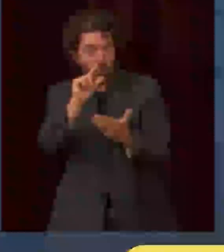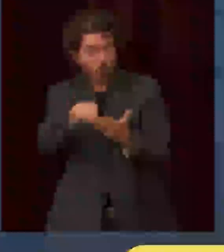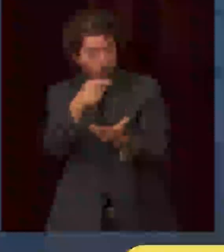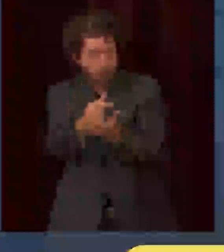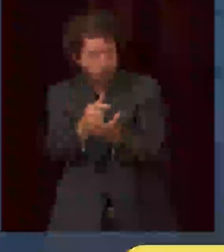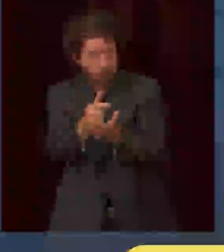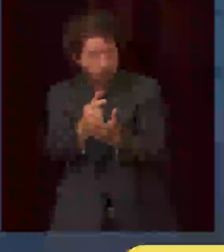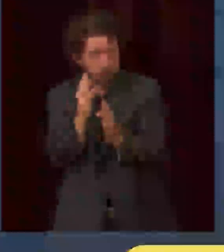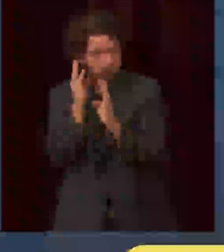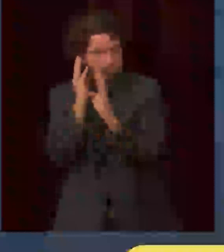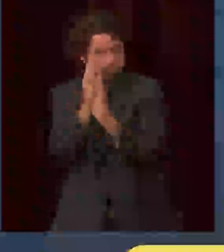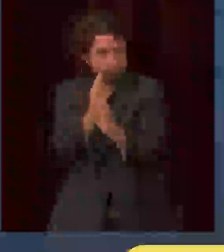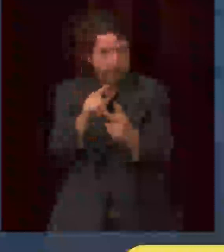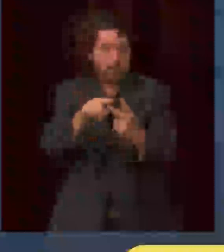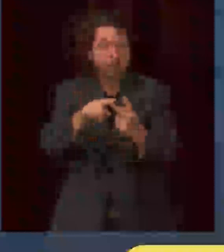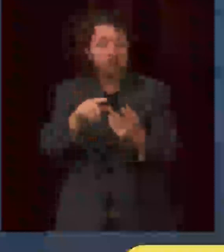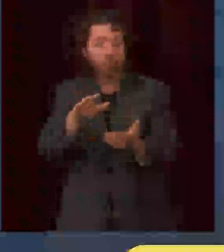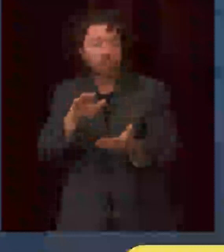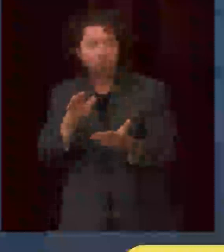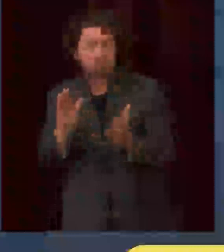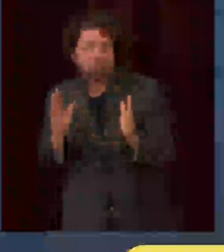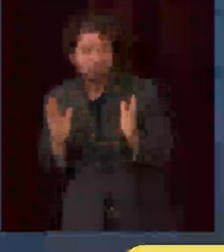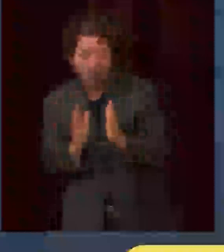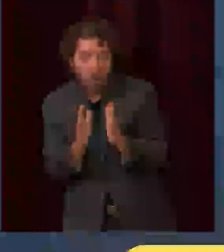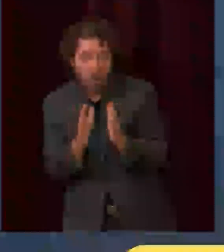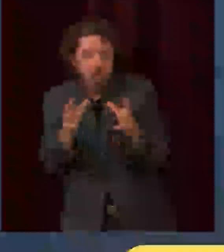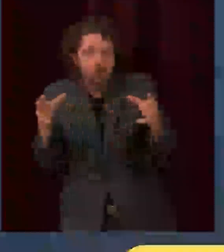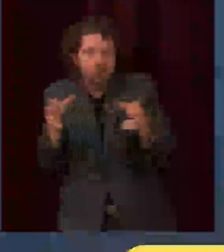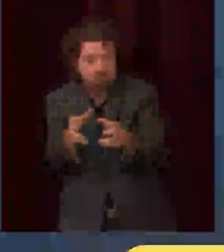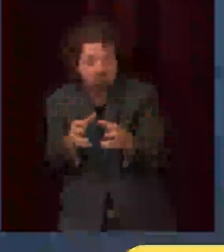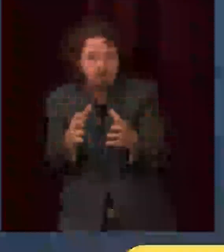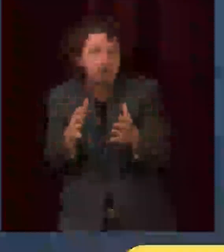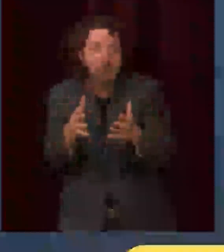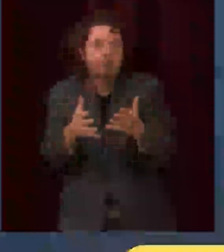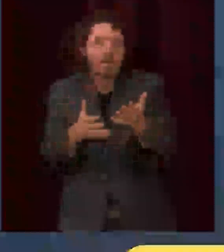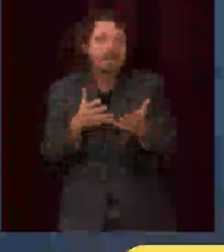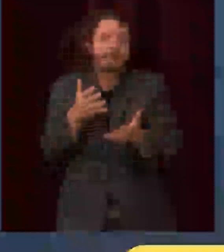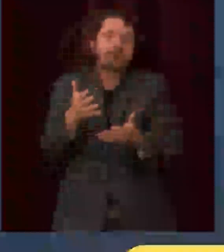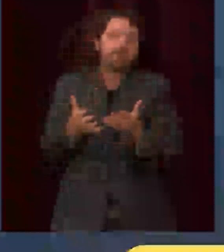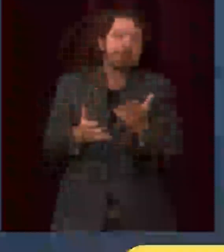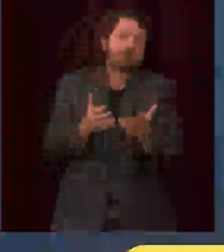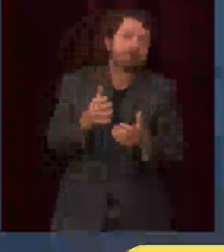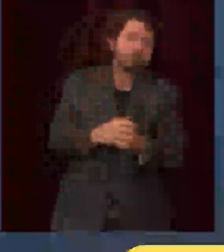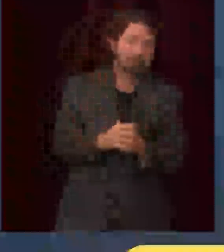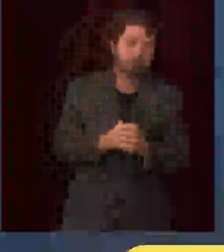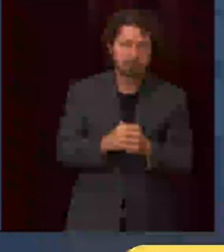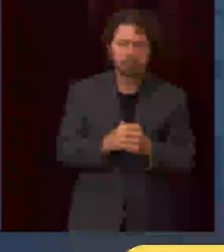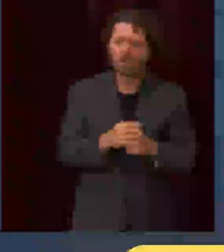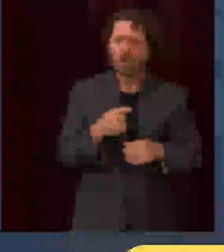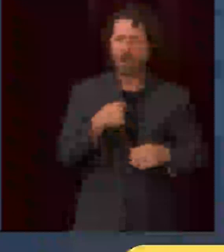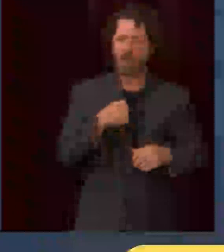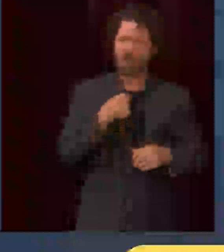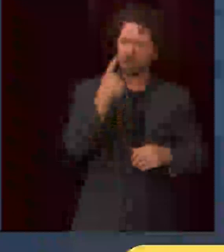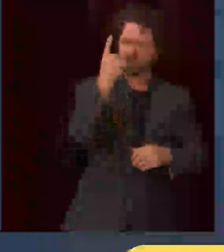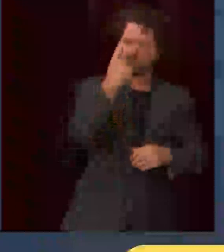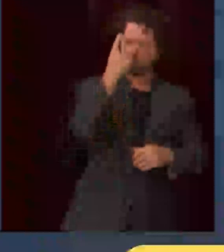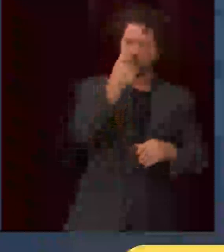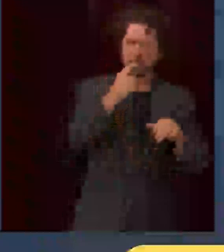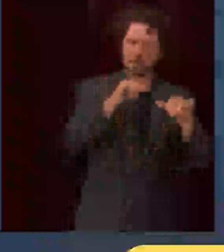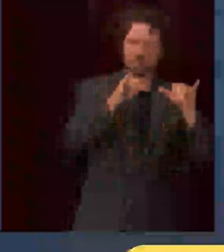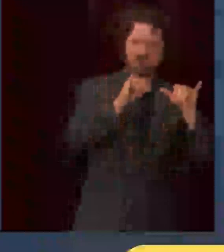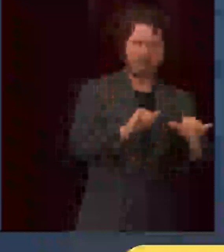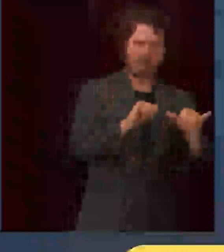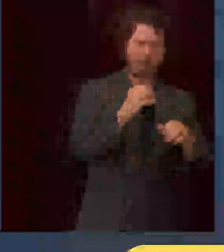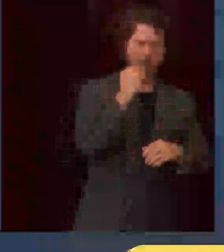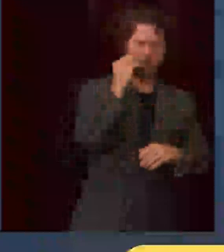the stay-home order that limited the size of gatherings. So if it's gone, is there any limit on gatherings? Well, we still